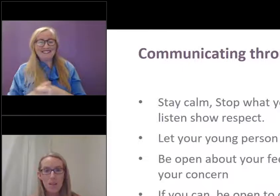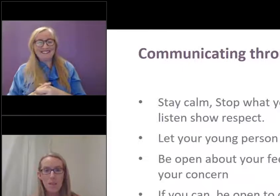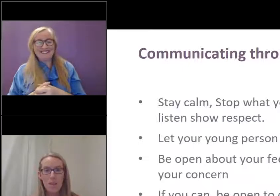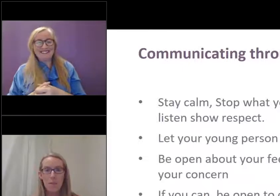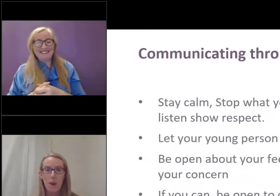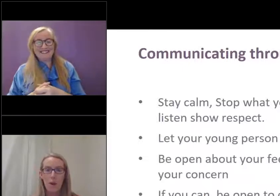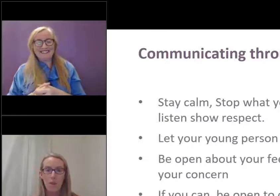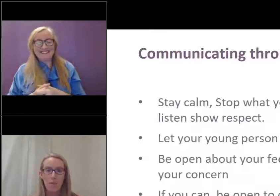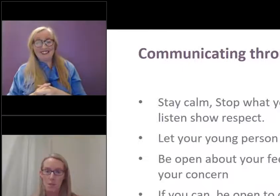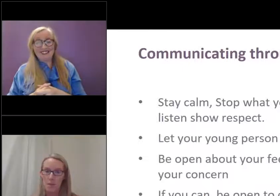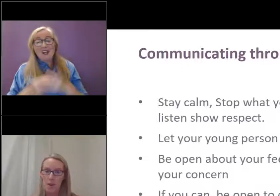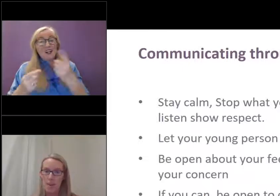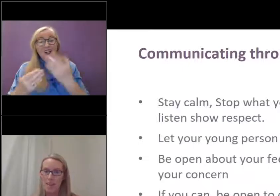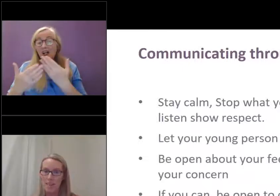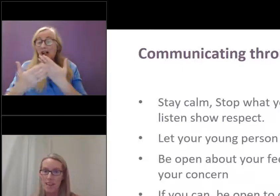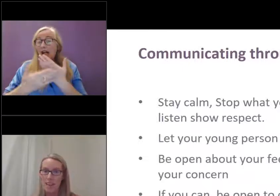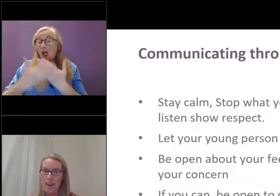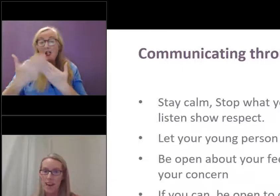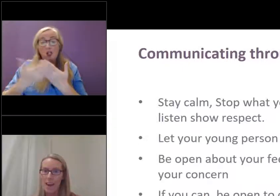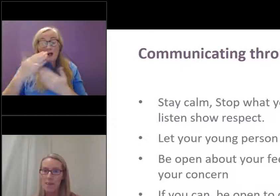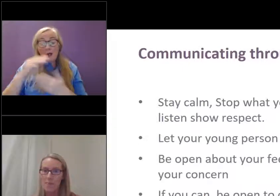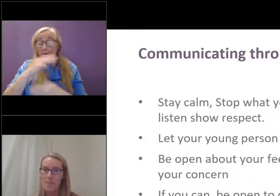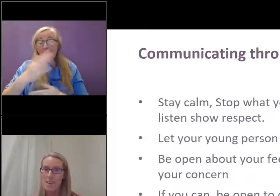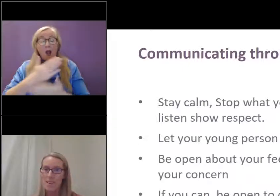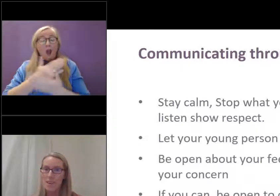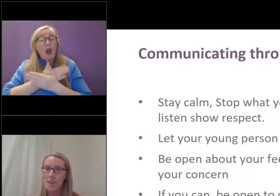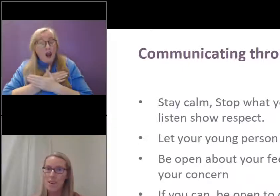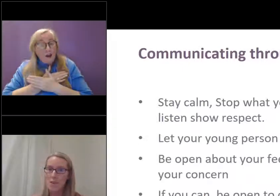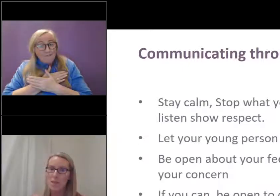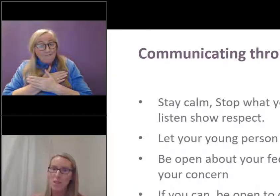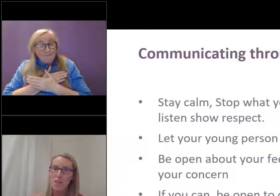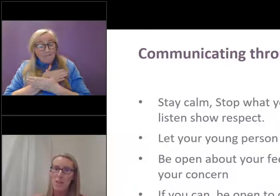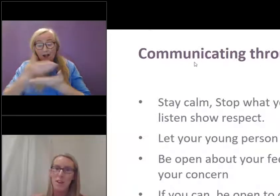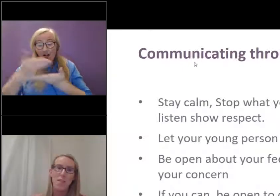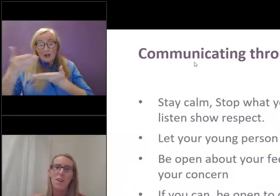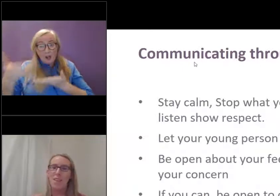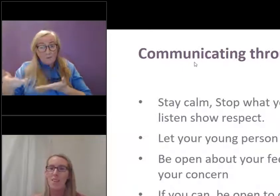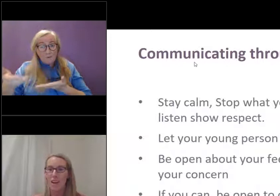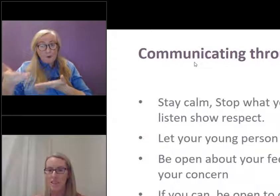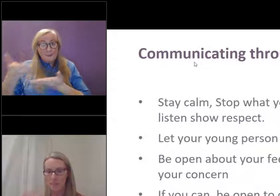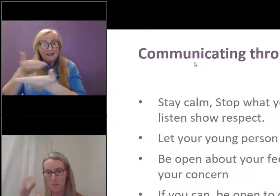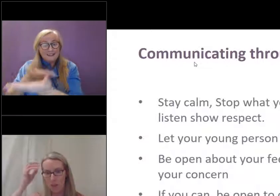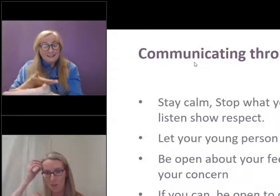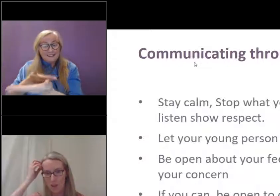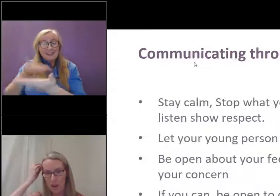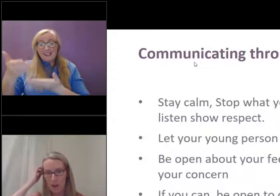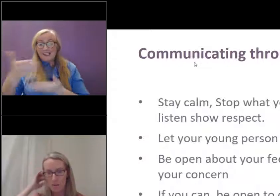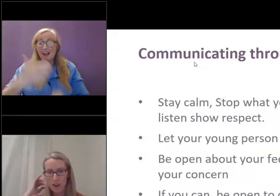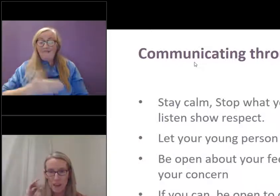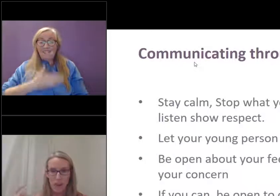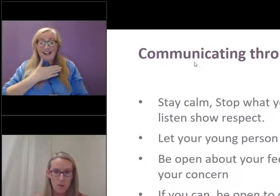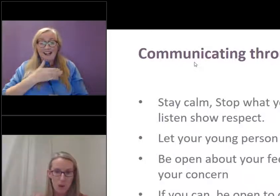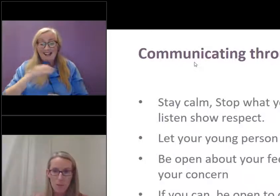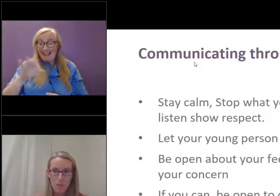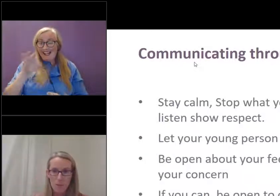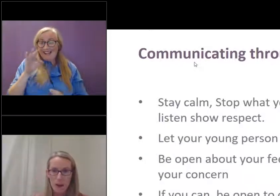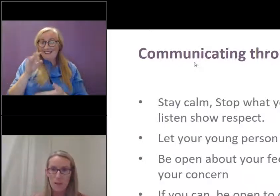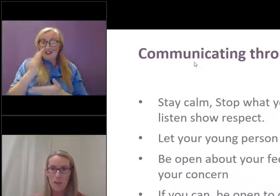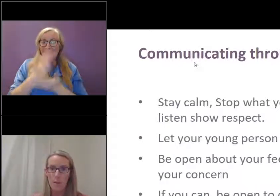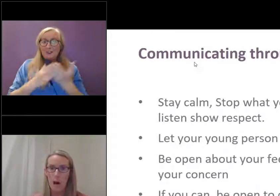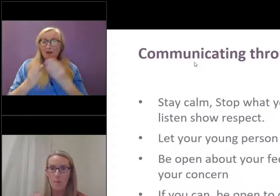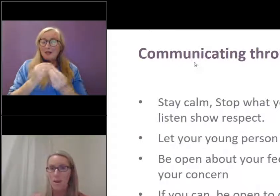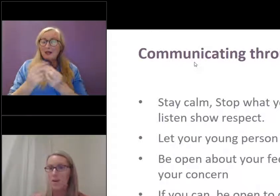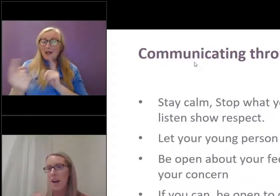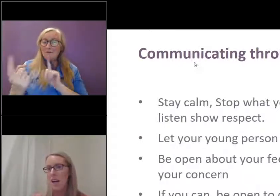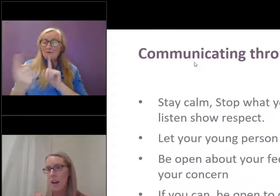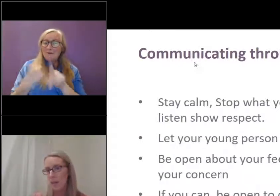But I suppose young people love compromise. You know, because they feel that they're getting something in return. I'm like, you know, if you compromise